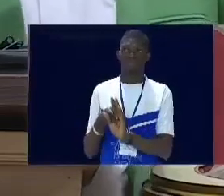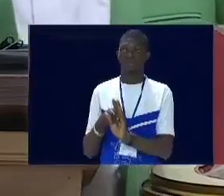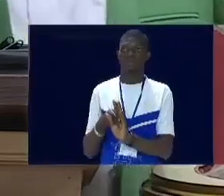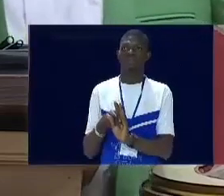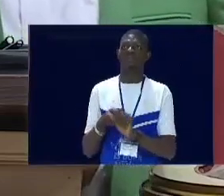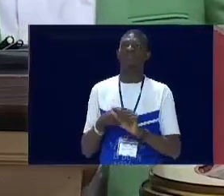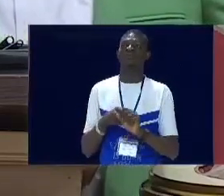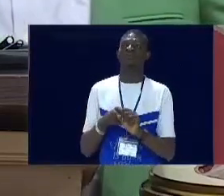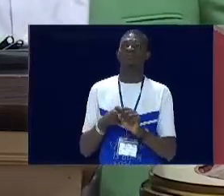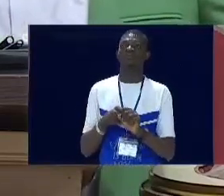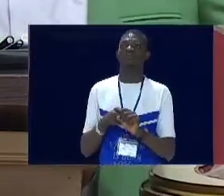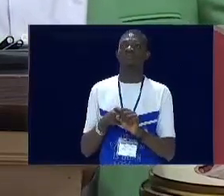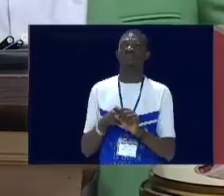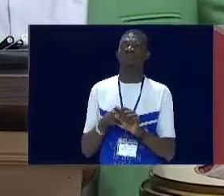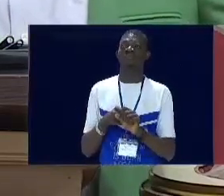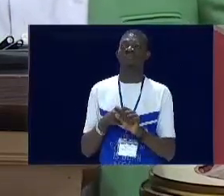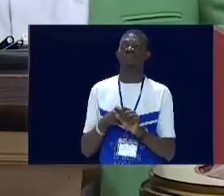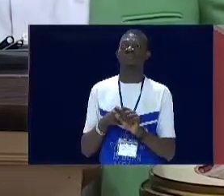participate.